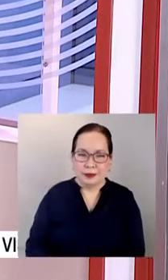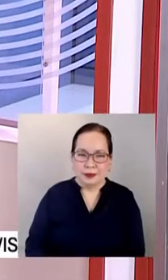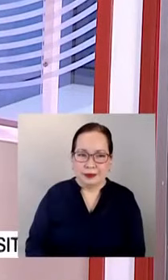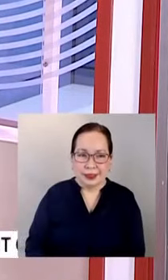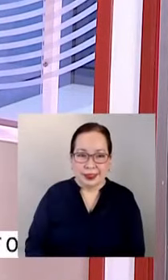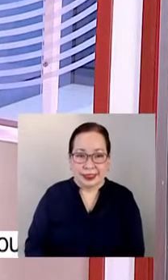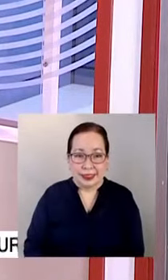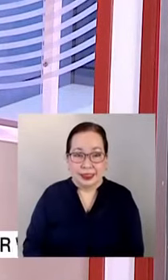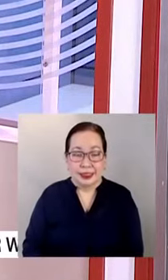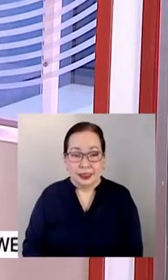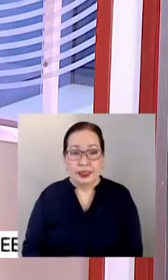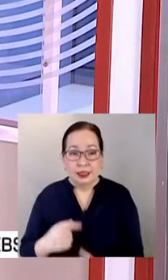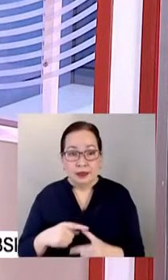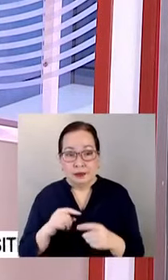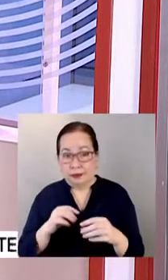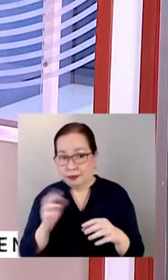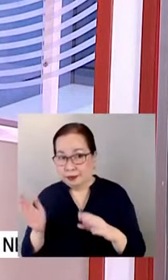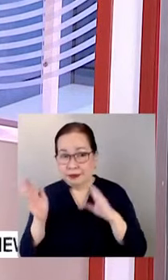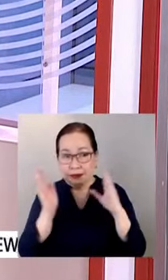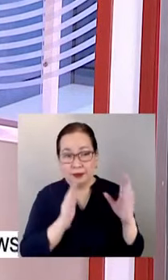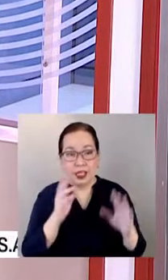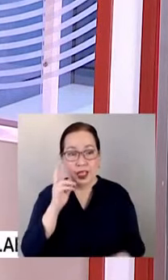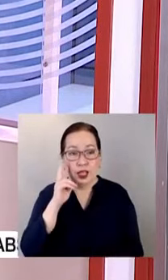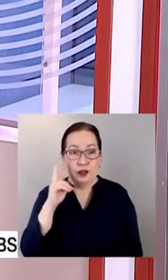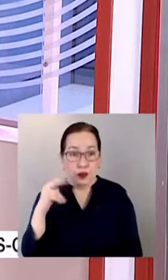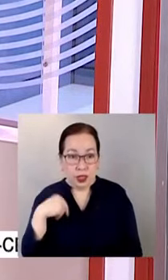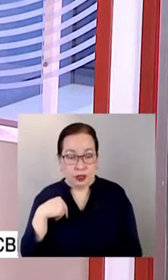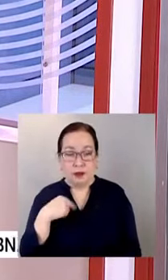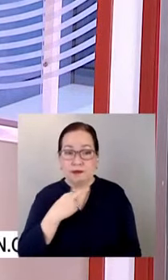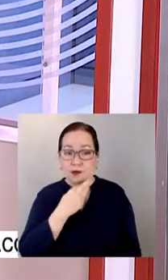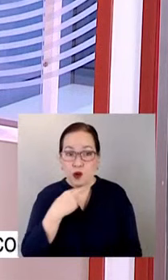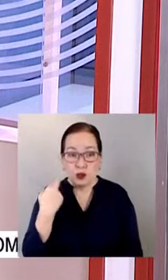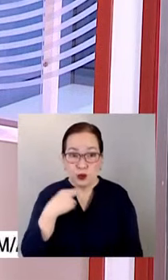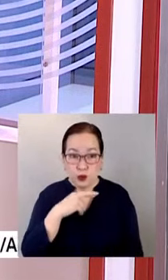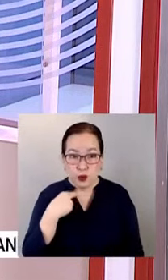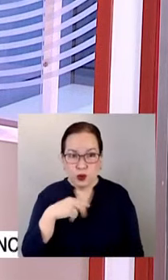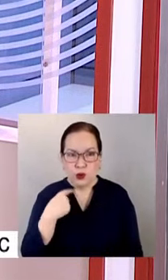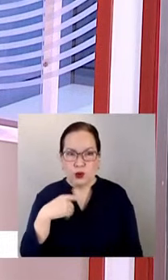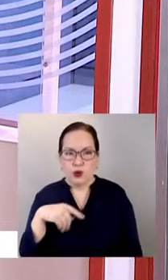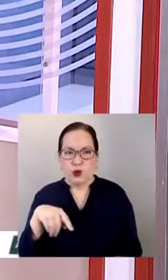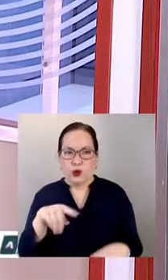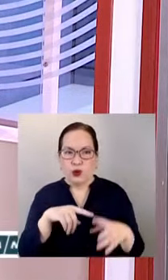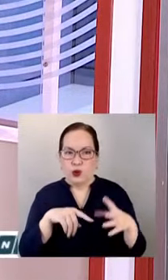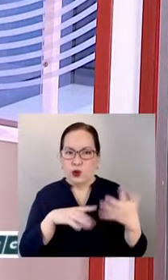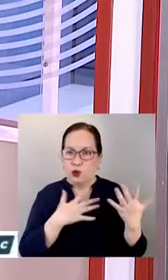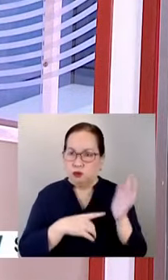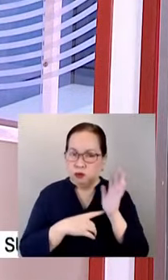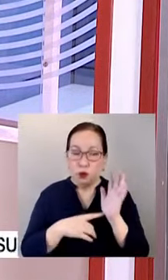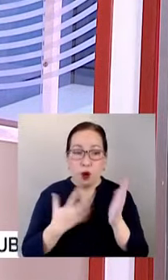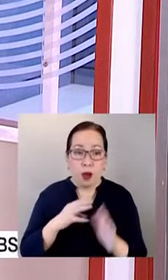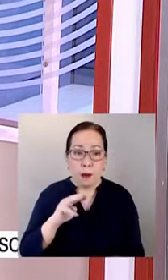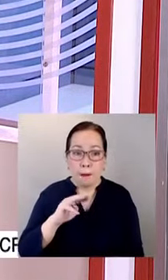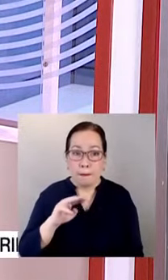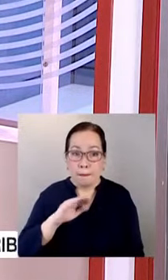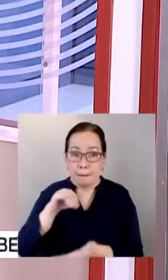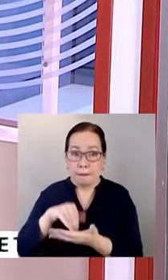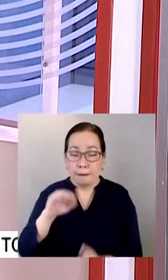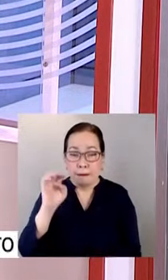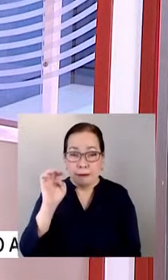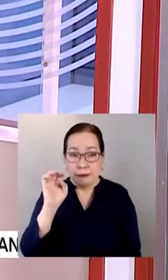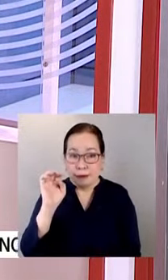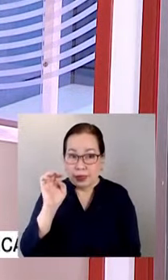Well, switching gears now, a Vietnamese pho restaurant takes a huge bite out of the food scene in the Middle East, proving to be a popular destination